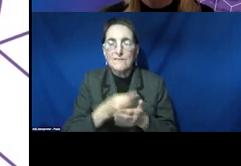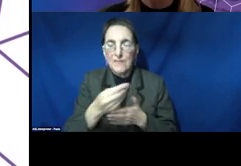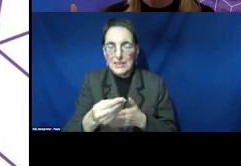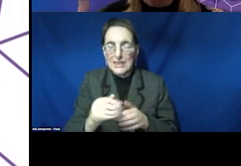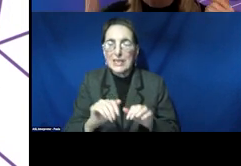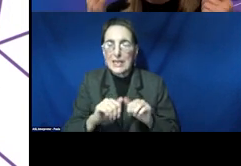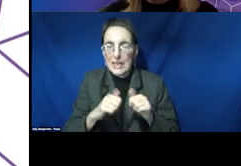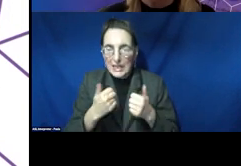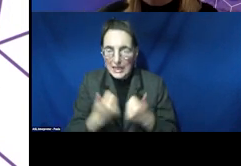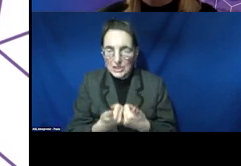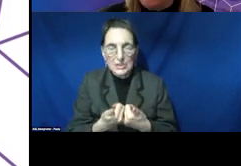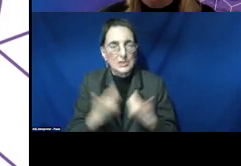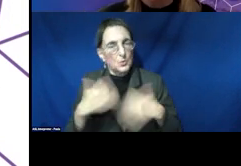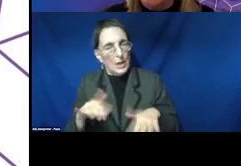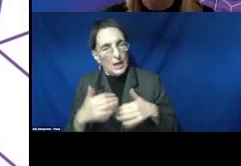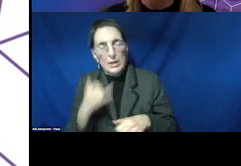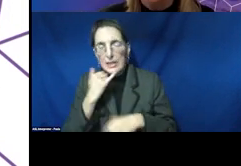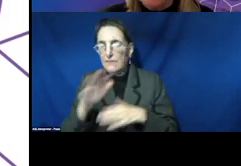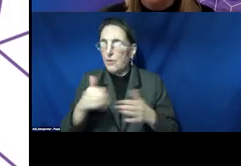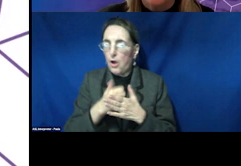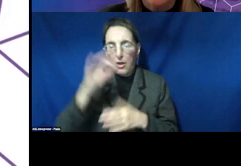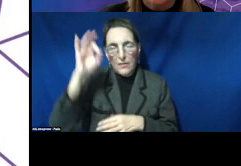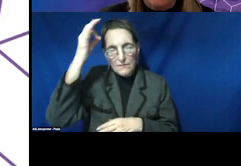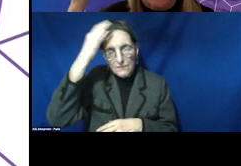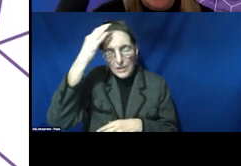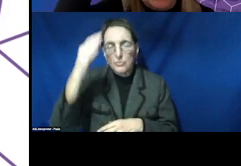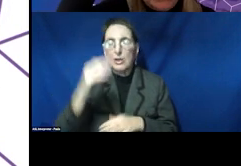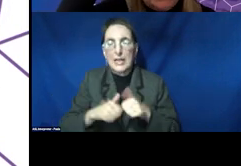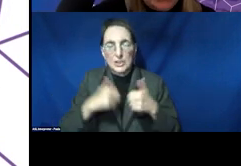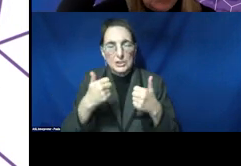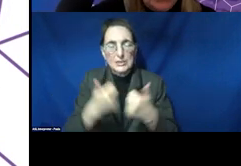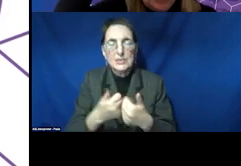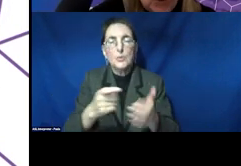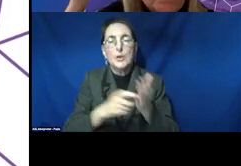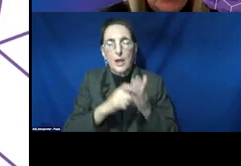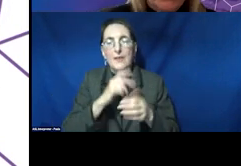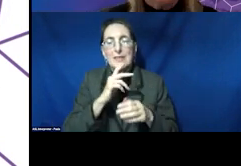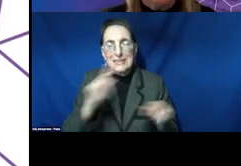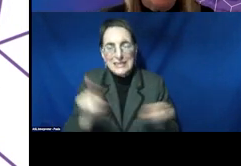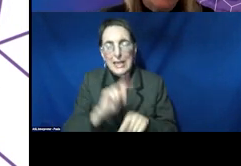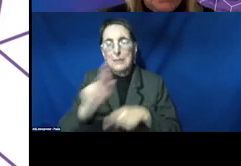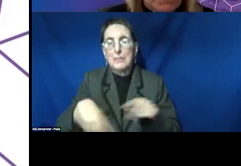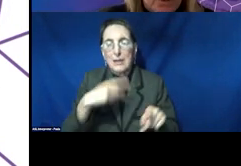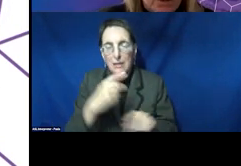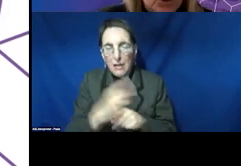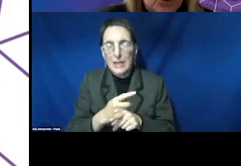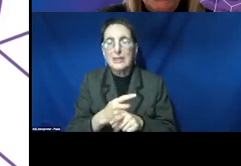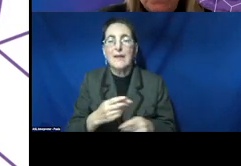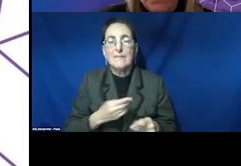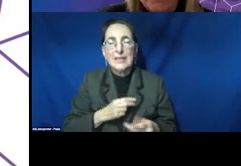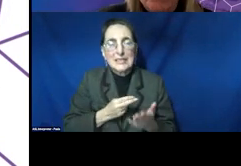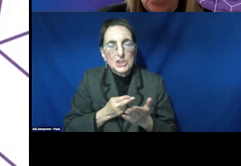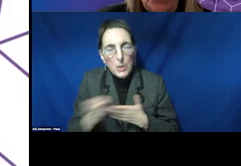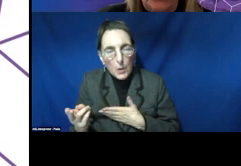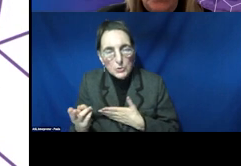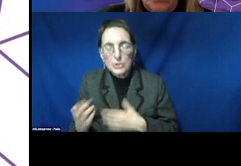federal agencies to require the same kinds of disclosures. And so we believe that that would be